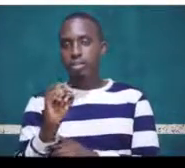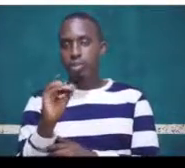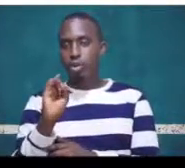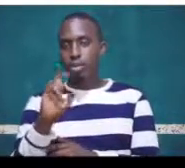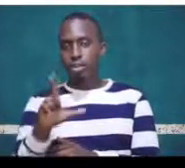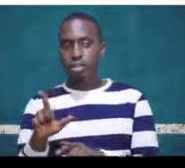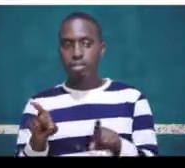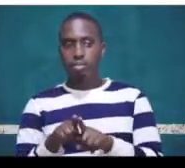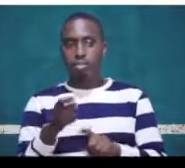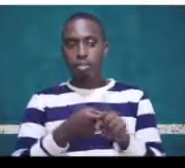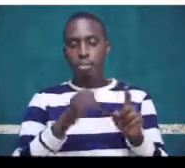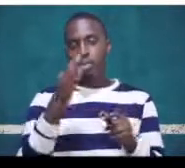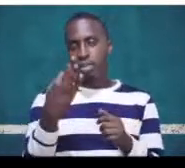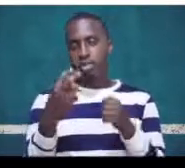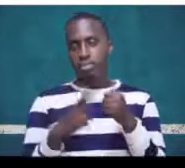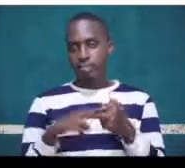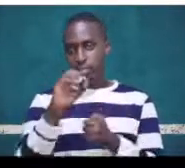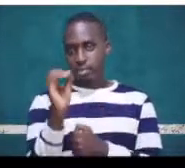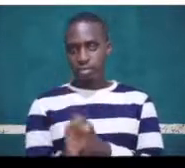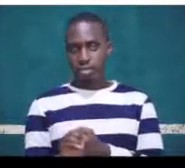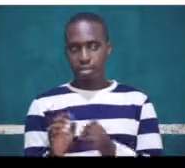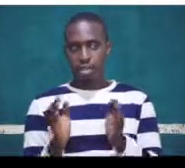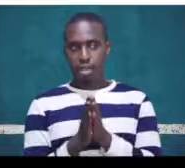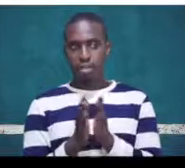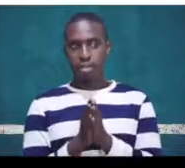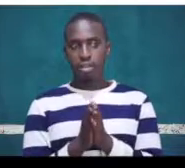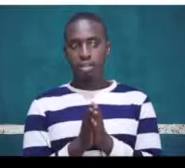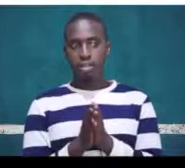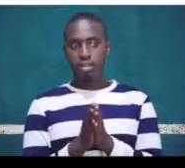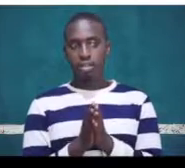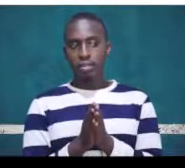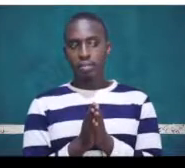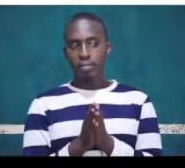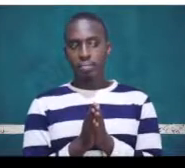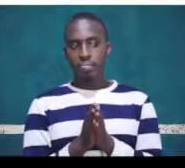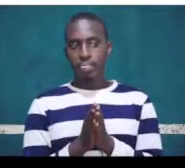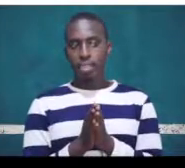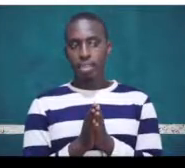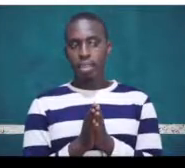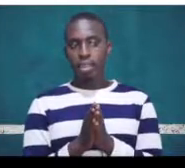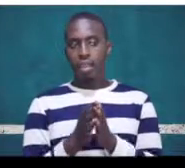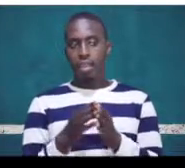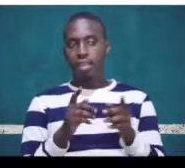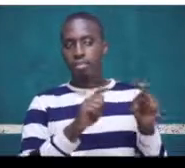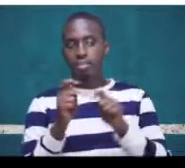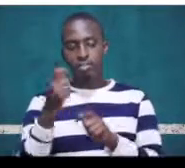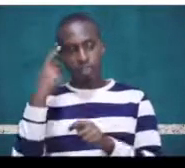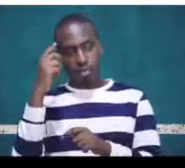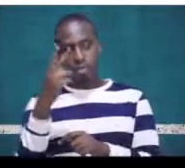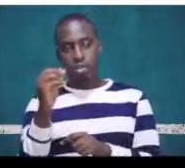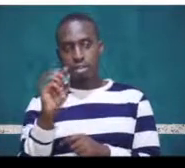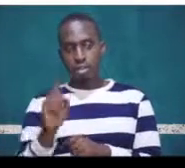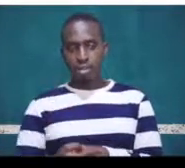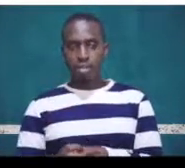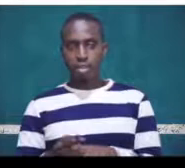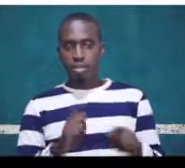at 37%. A fixed transfer fee of 20% applies on transfer of